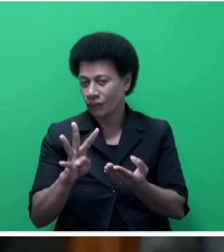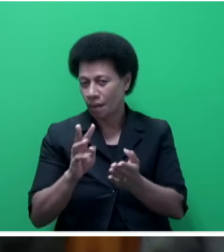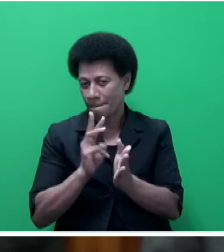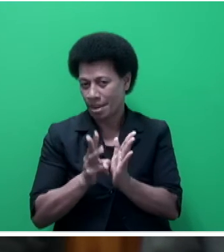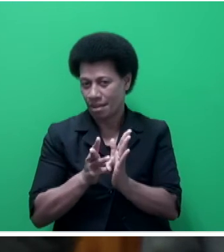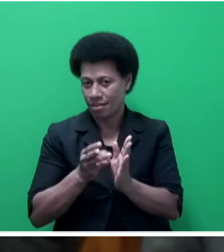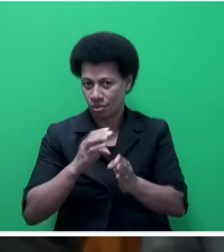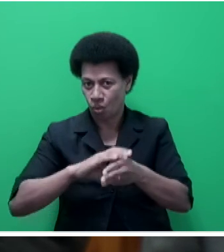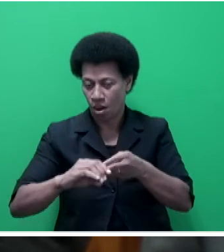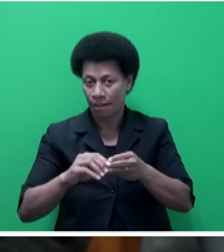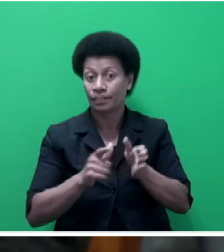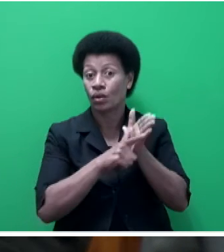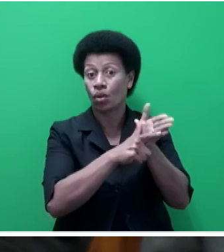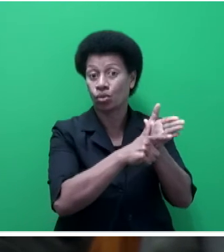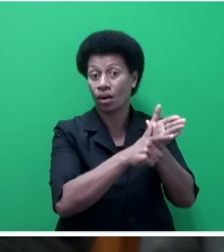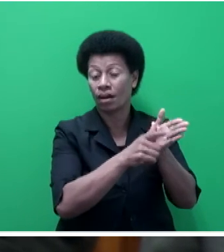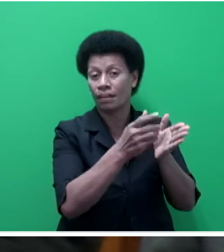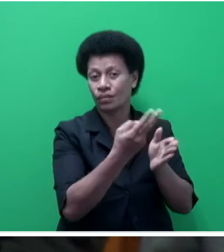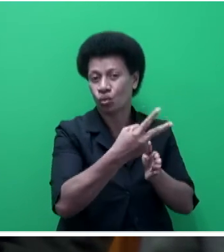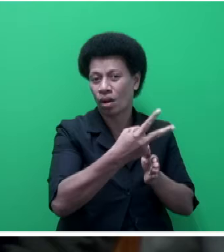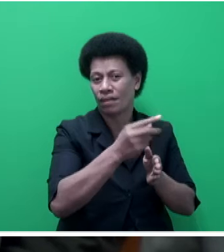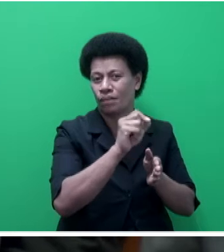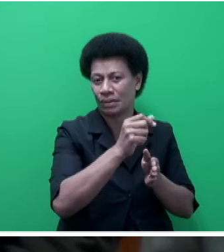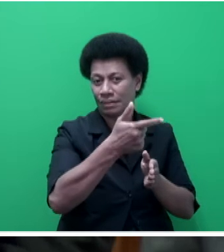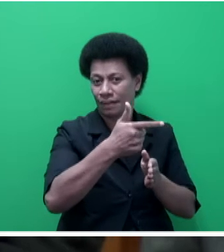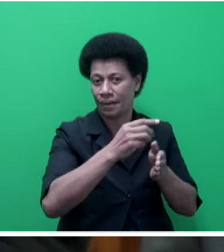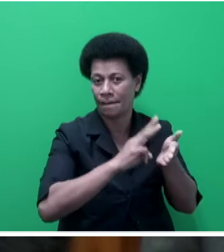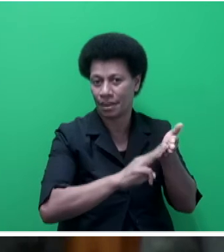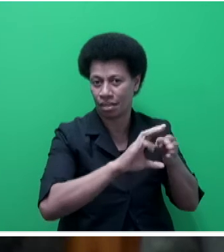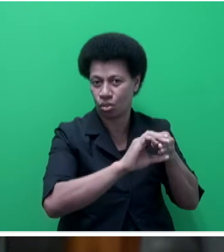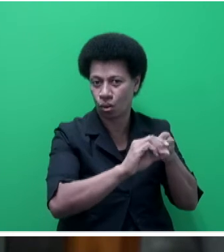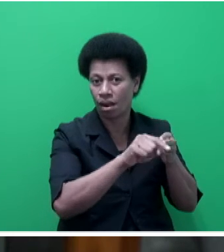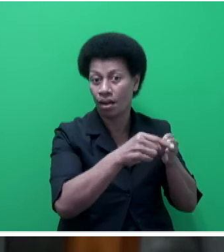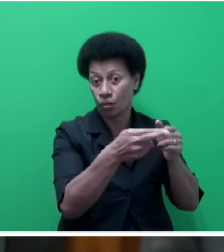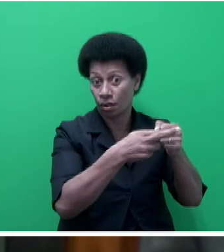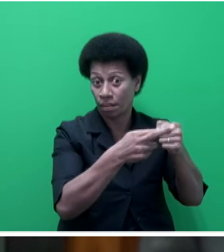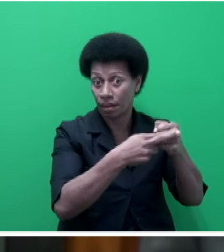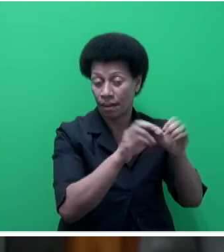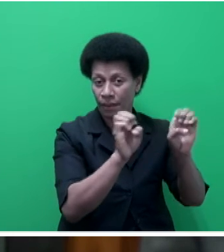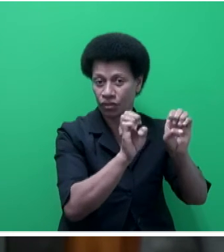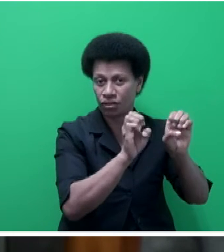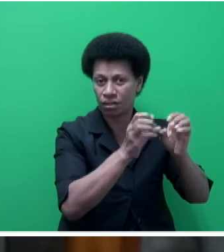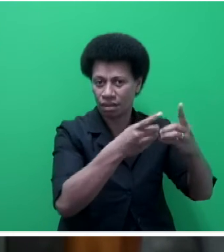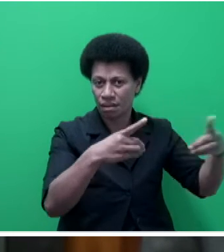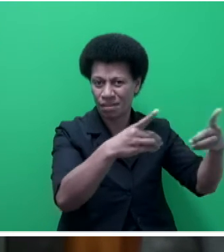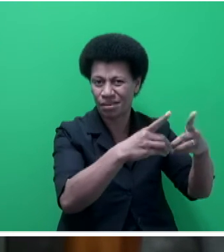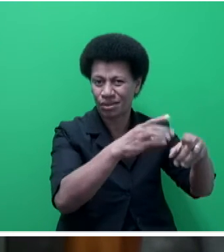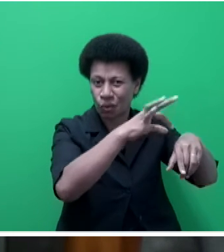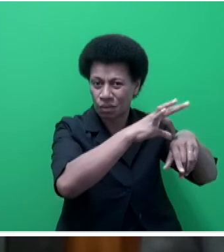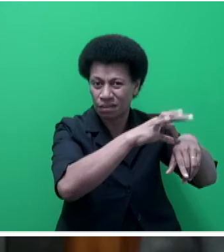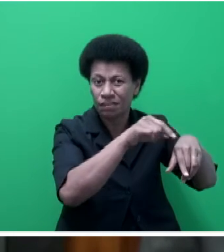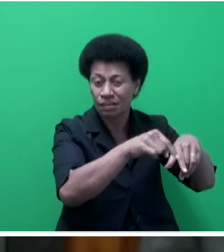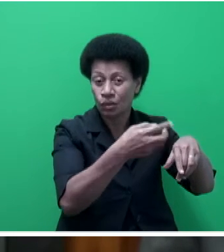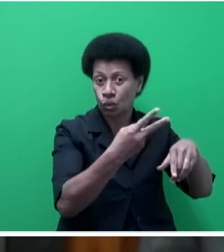In Lautoka, this was $12.7 million. The whole repairs, which included the emergency department, was opened in